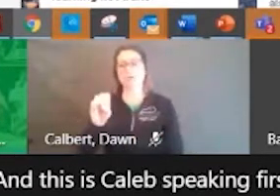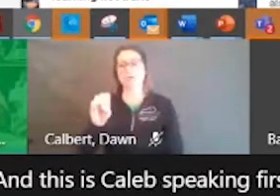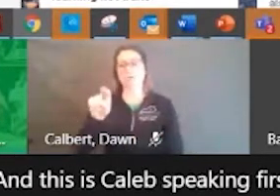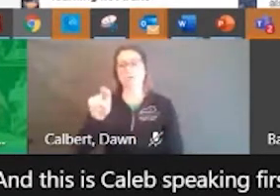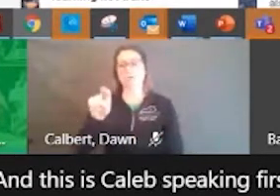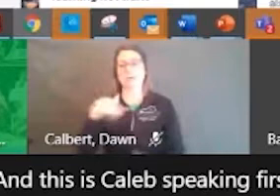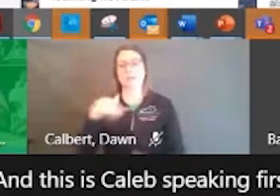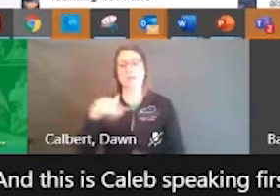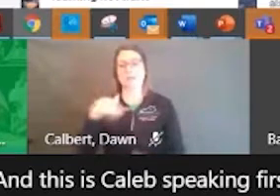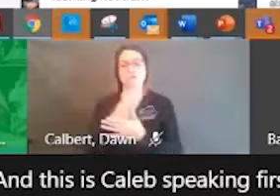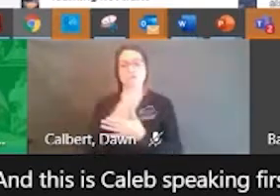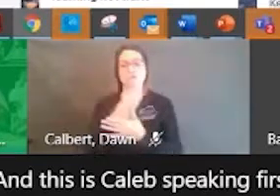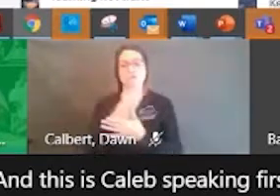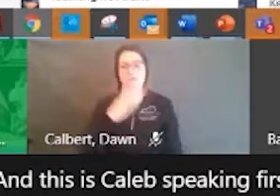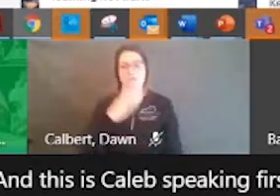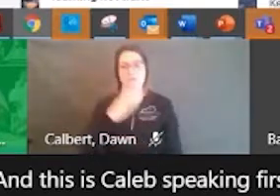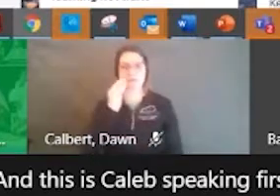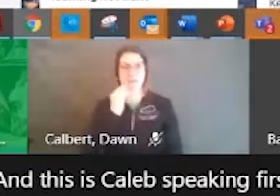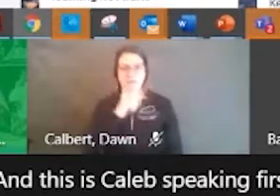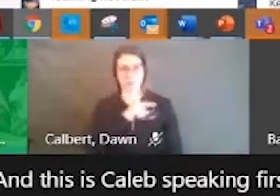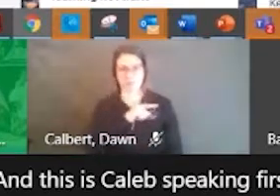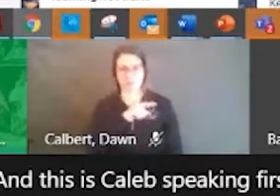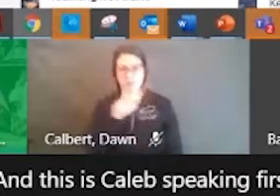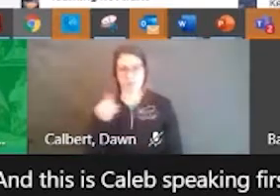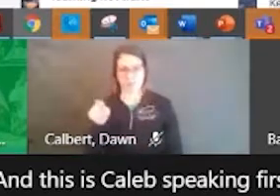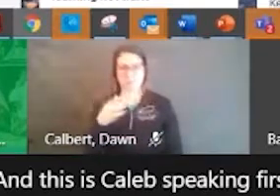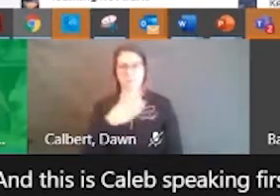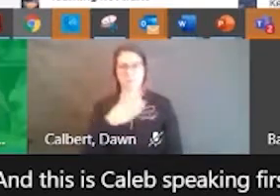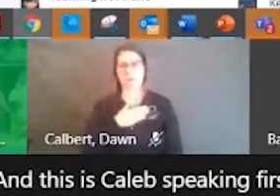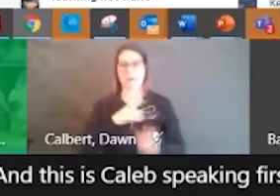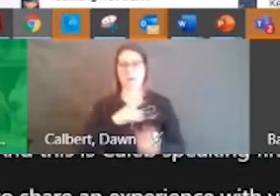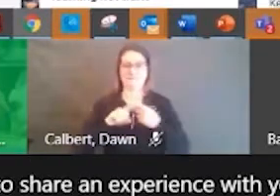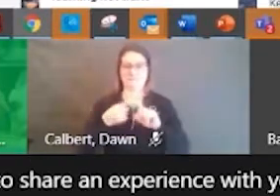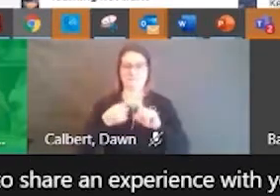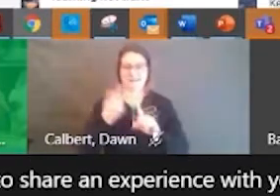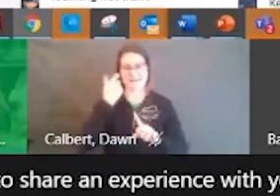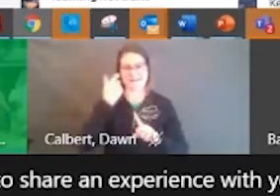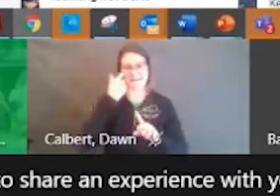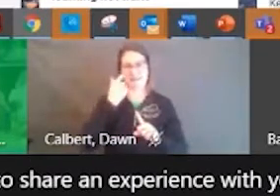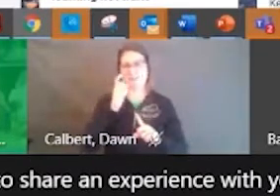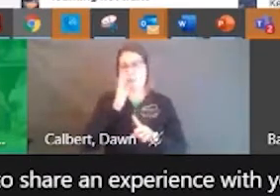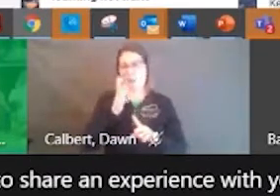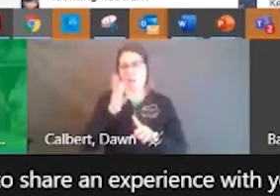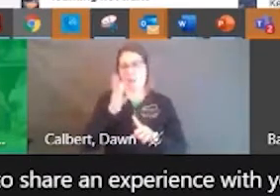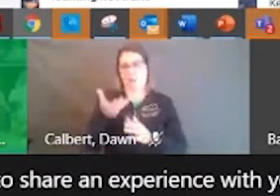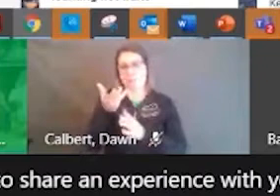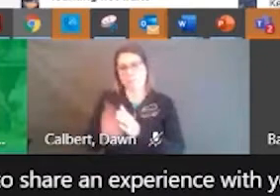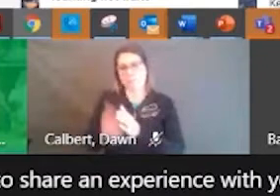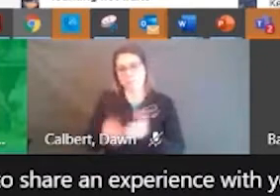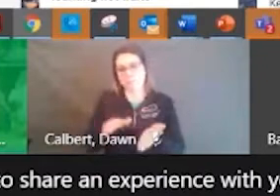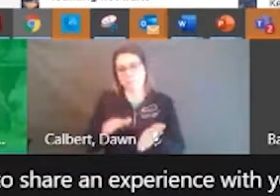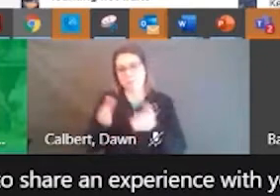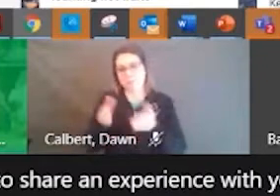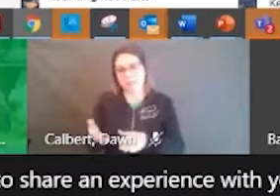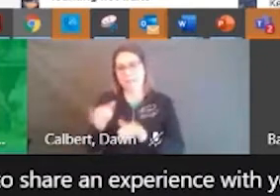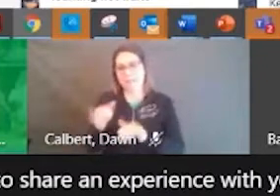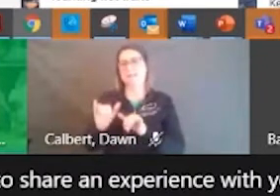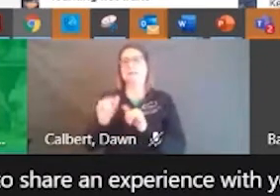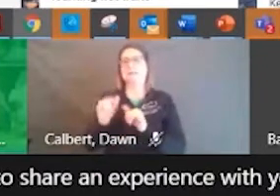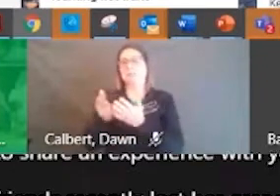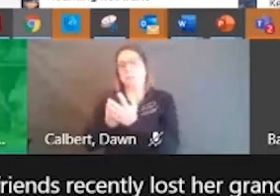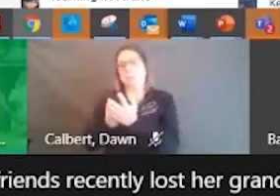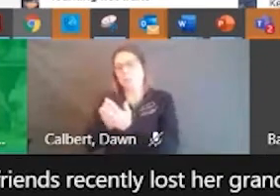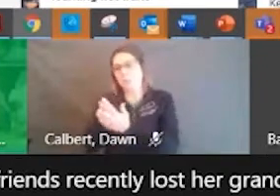with you. So one of my really good friends recently lost her grandmother, and she's had a very difficult time. And